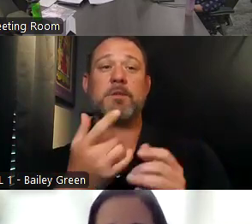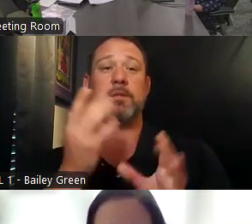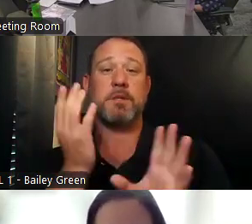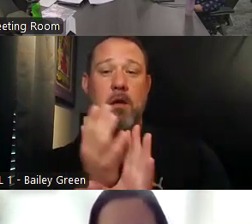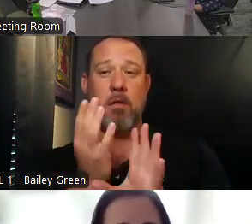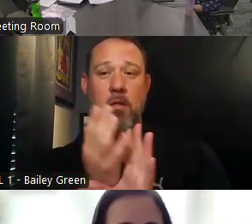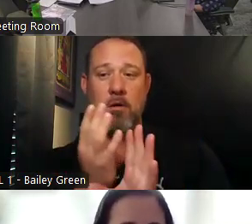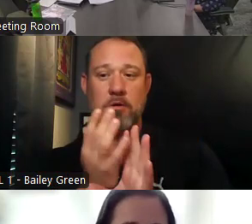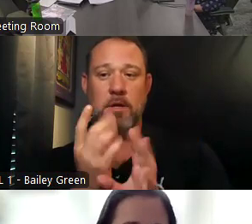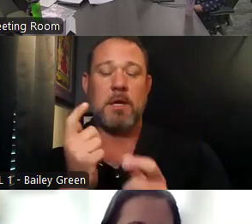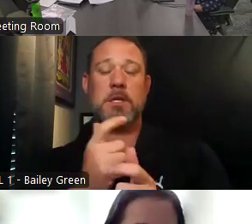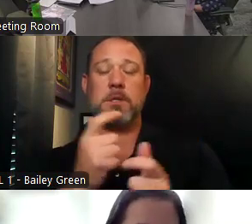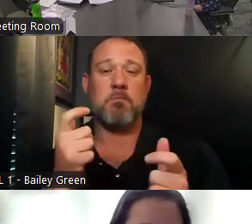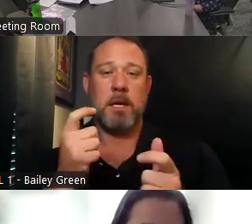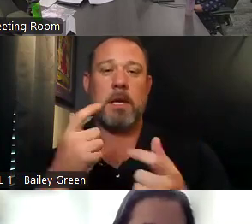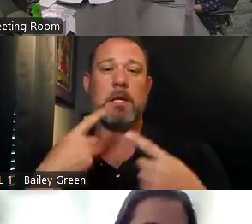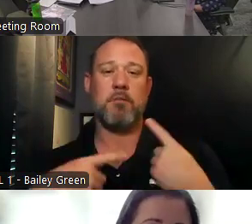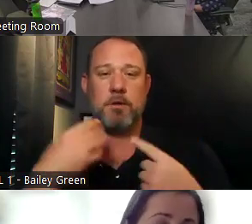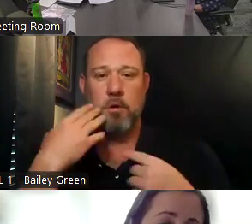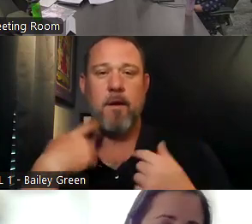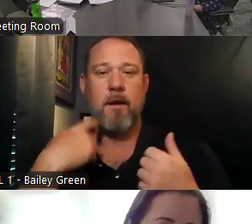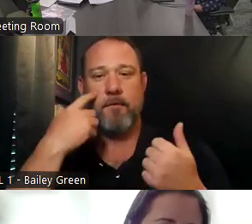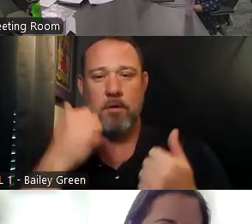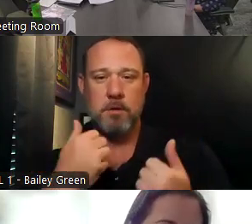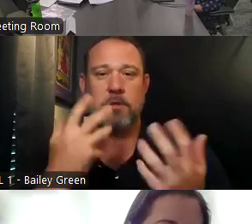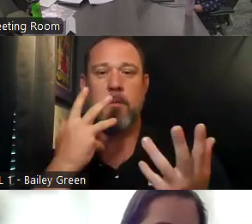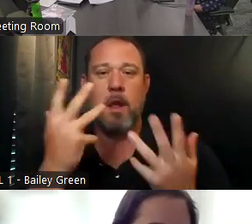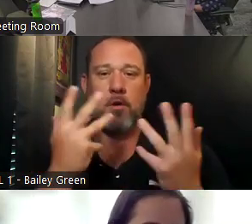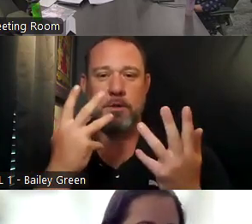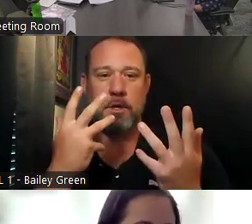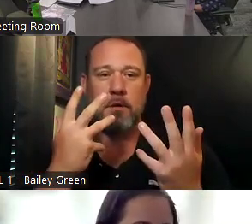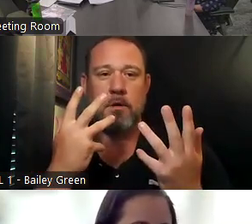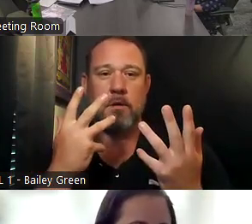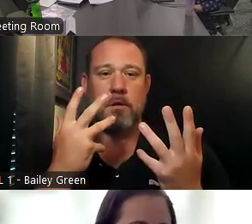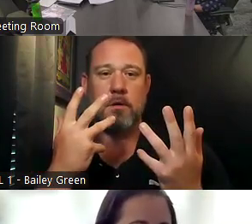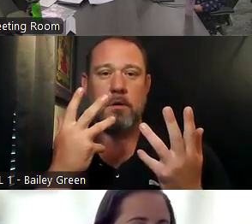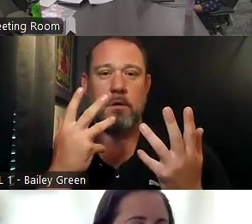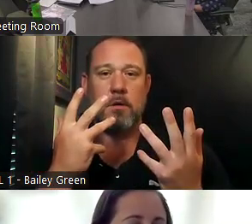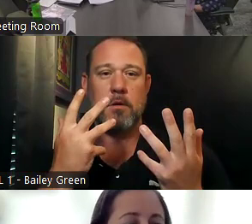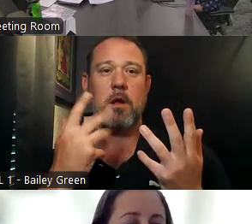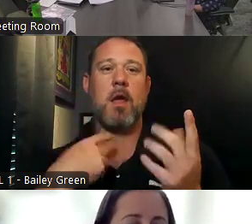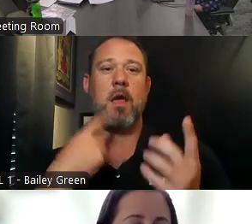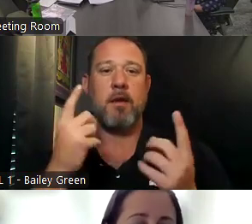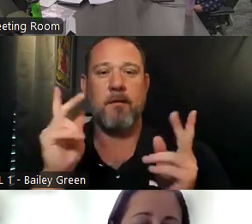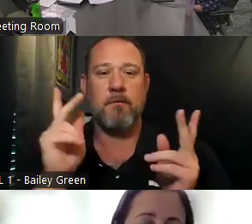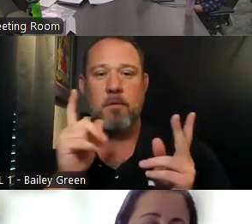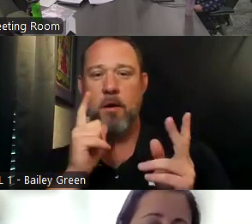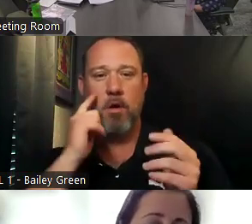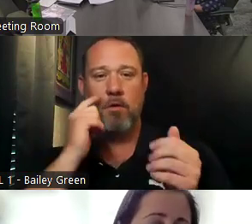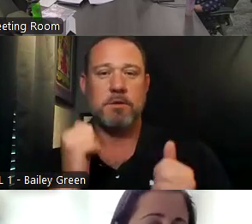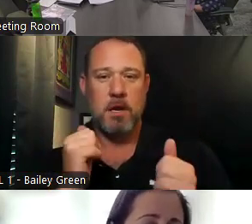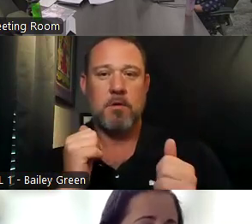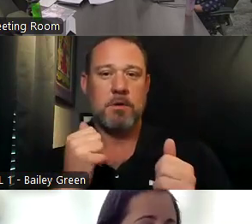psychologically, it's a big downer to know that I have Alzheimer's. It's embarrassing. I think of people that have Alzheimer's and